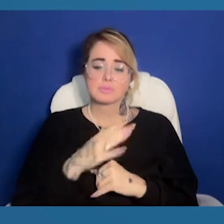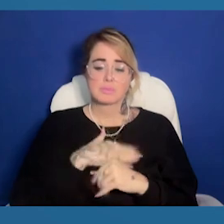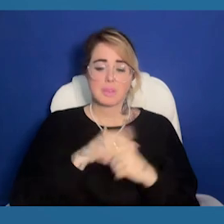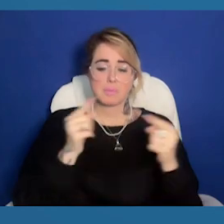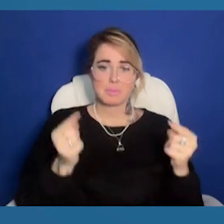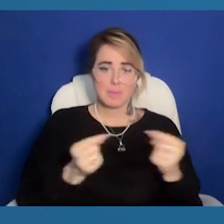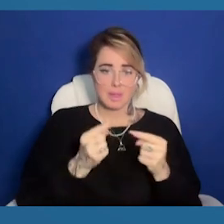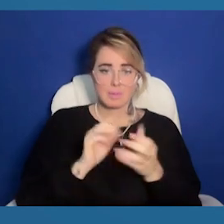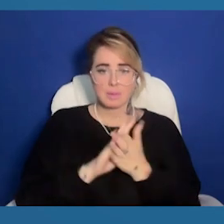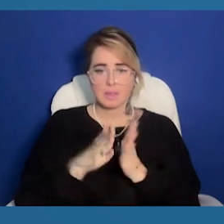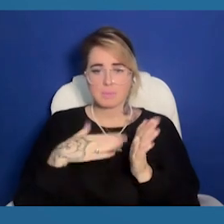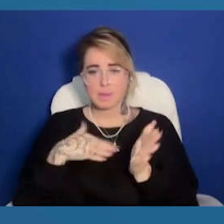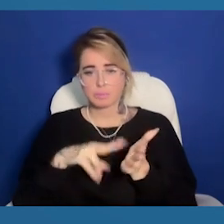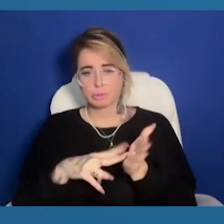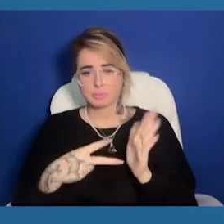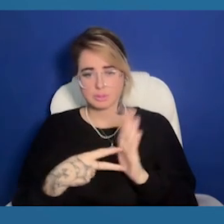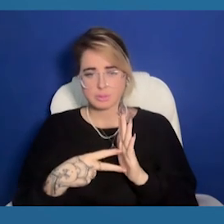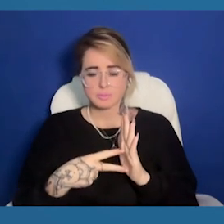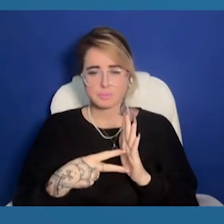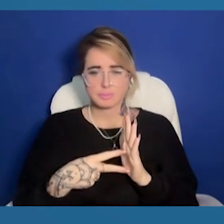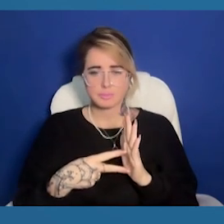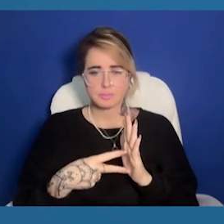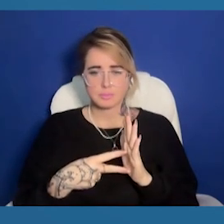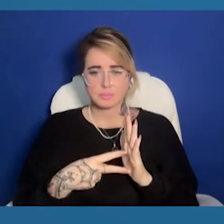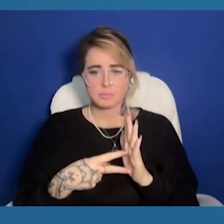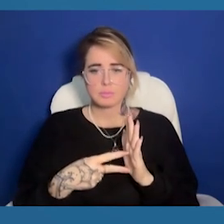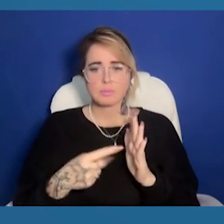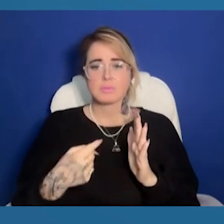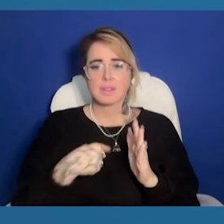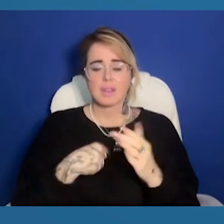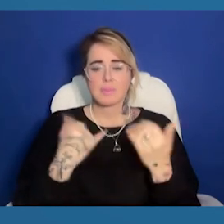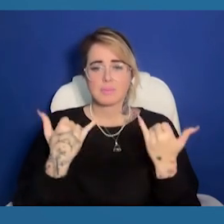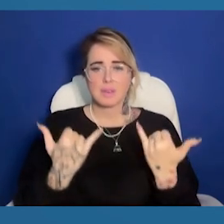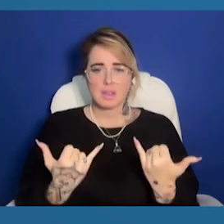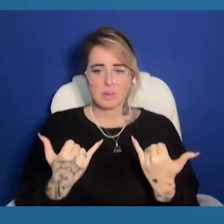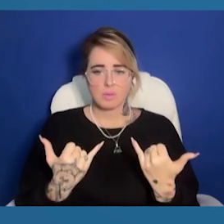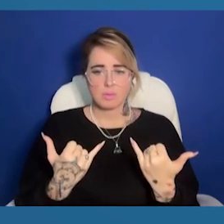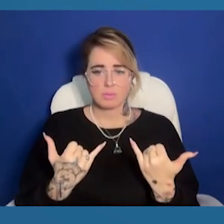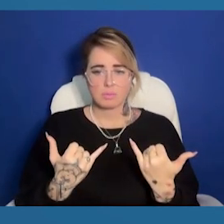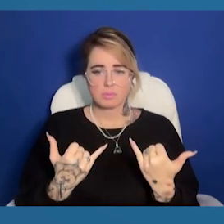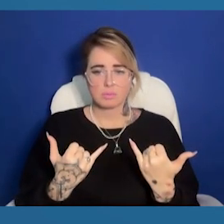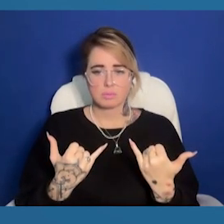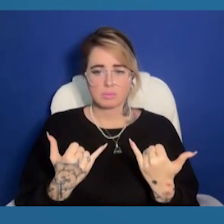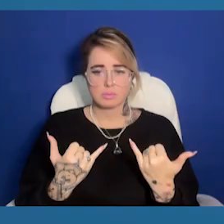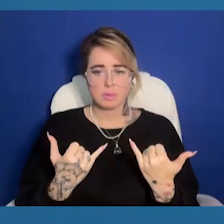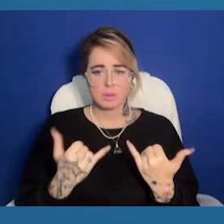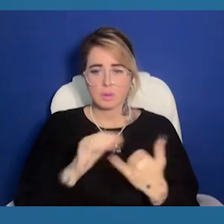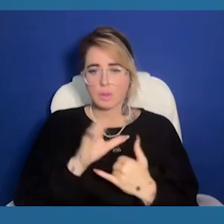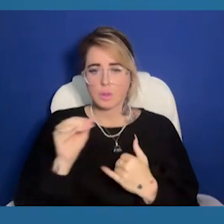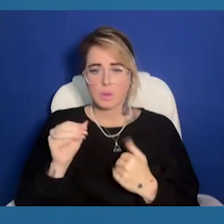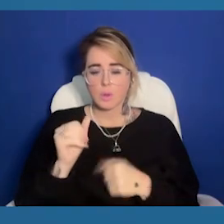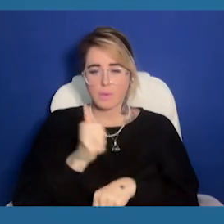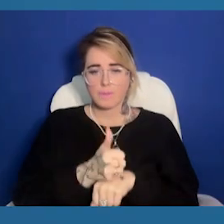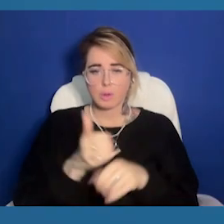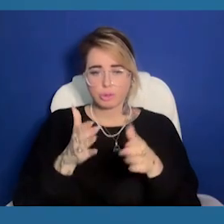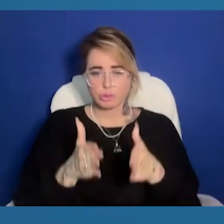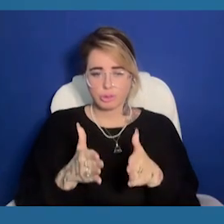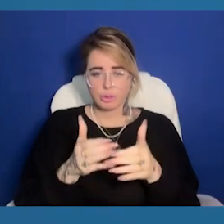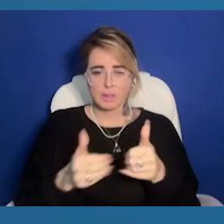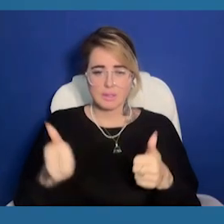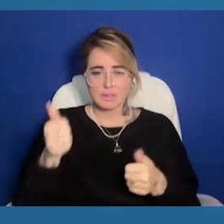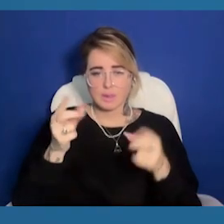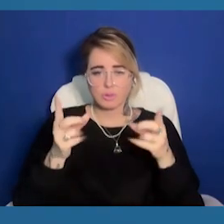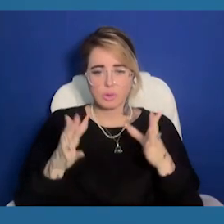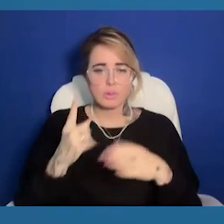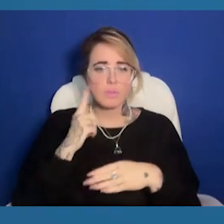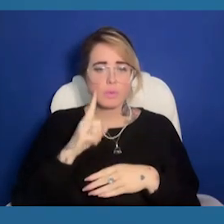my purpose. I am now the co-founder and executive director of Sisters in